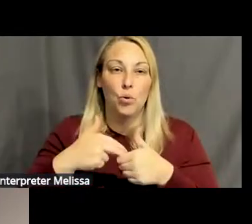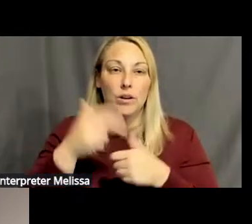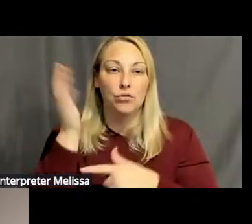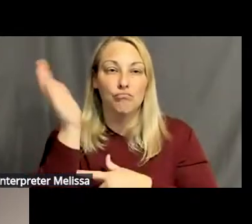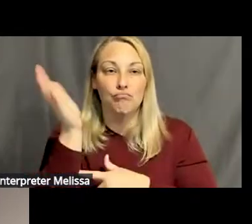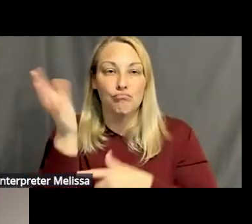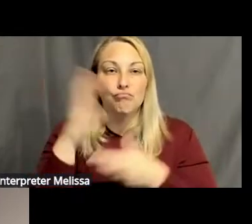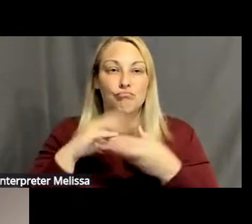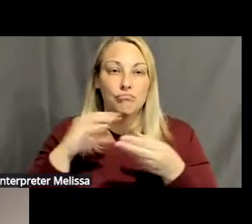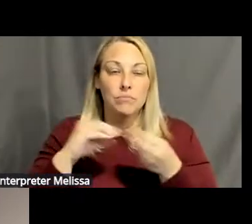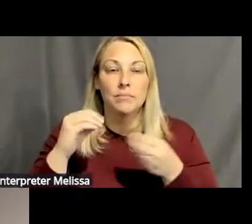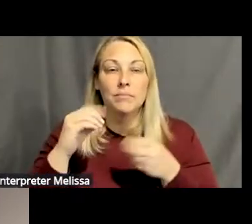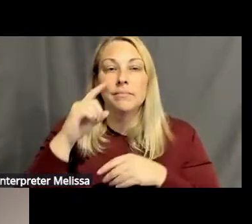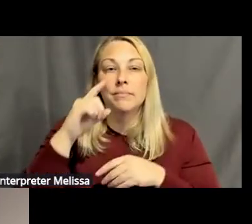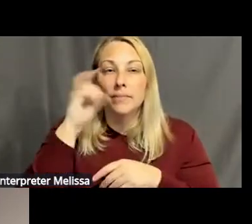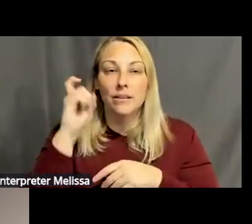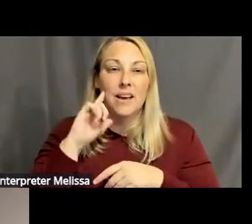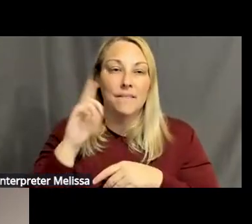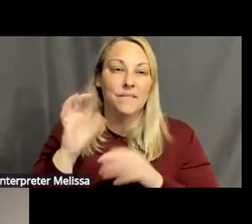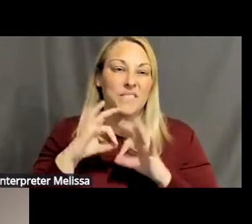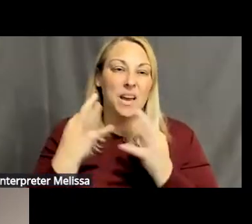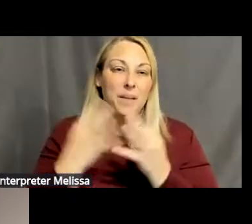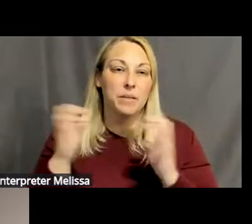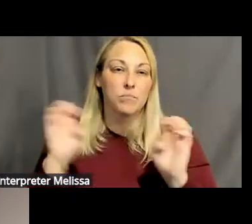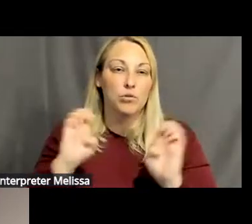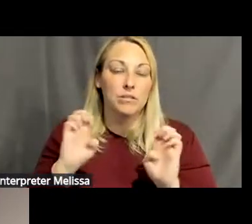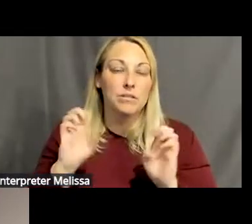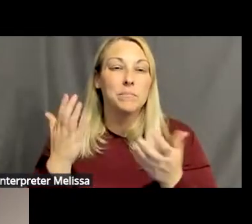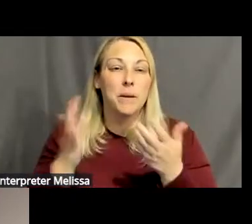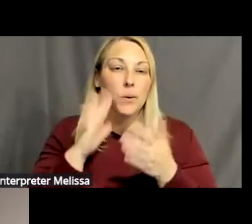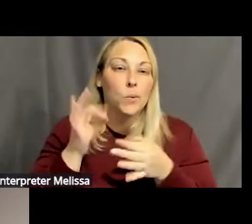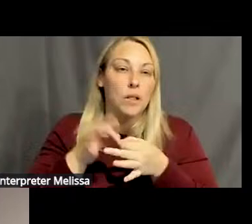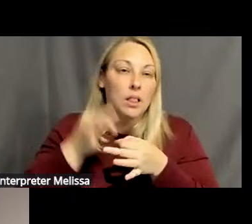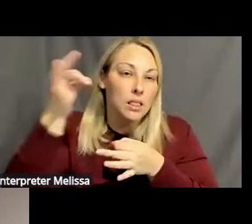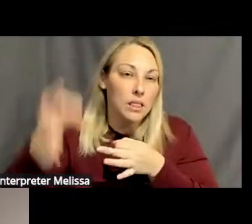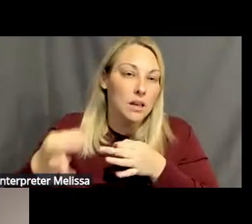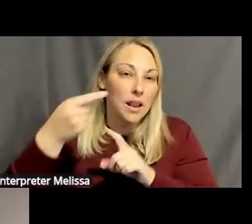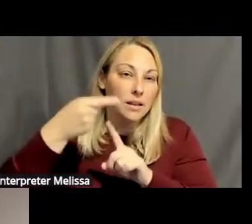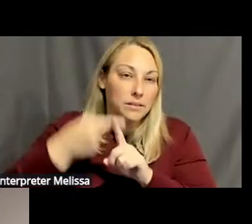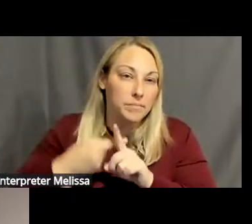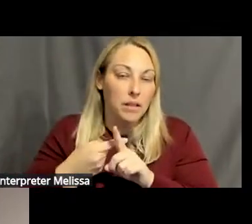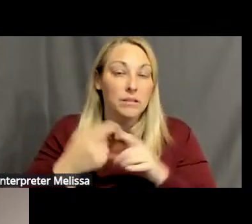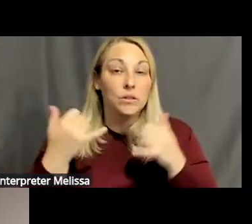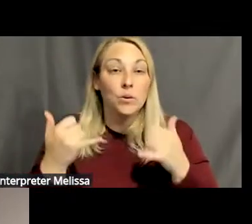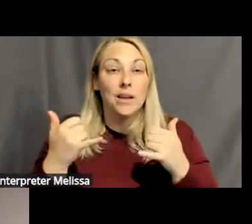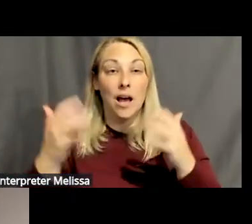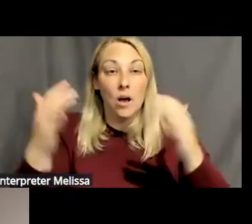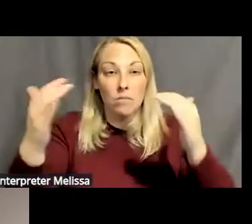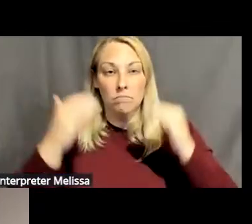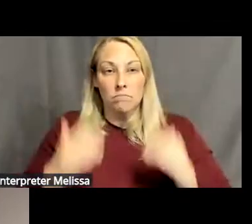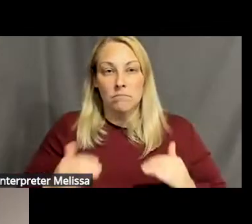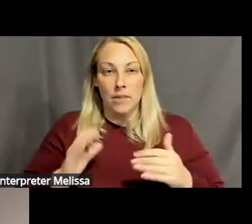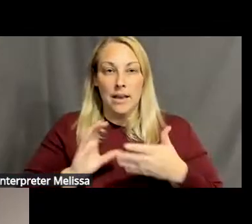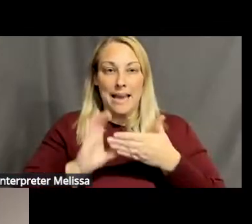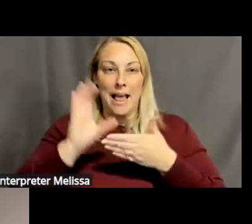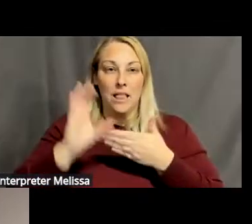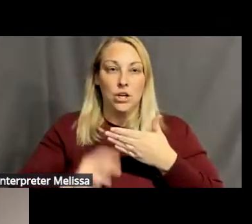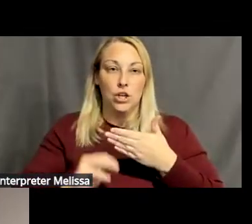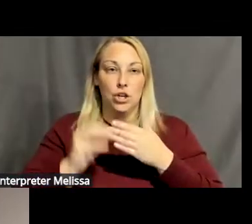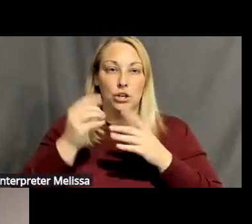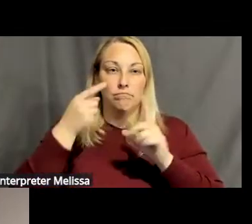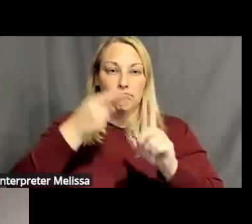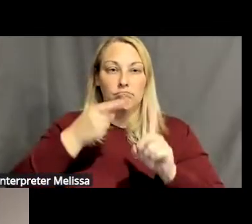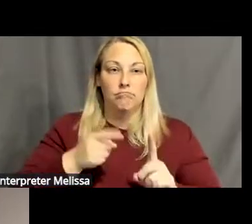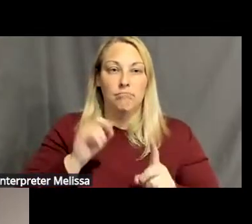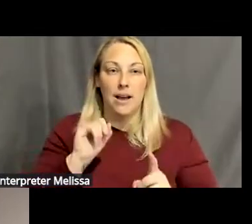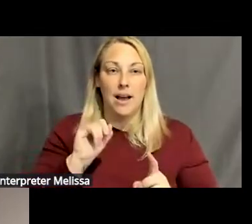concept at Wheatley Elementary. But we're going to go ahead and move to our consent calendar items. These are items that commissioners had the opportunity